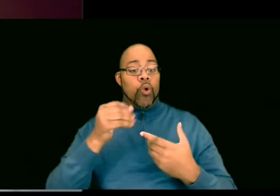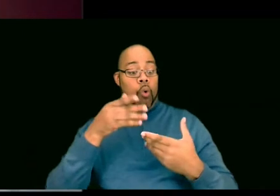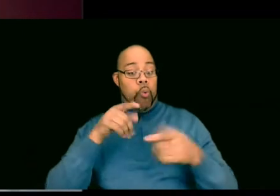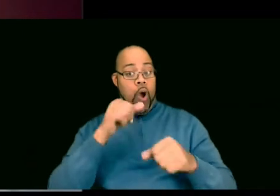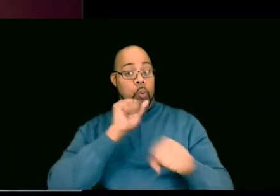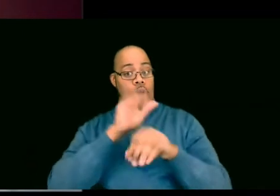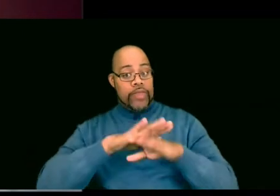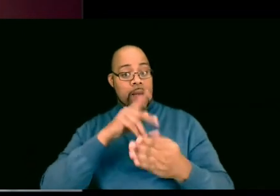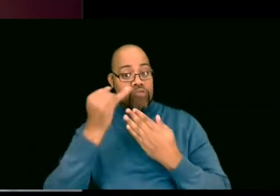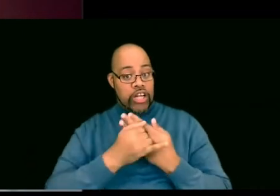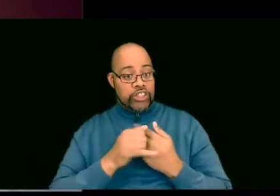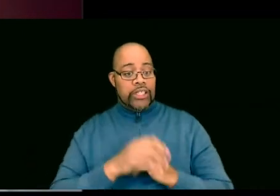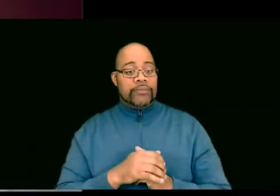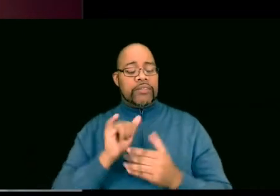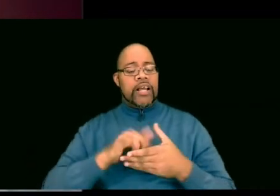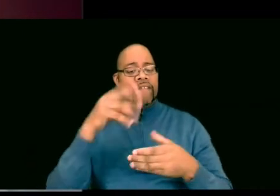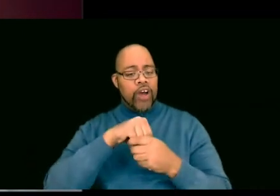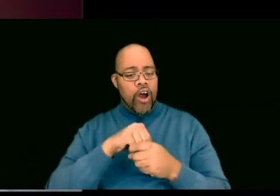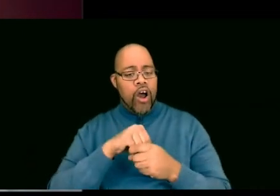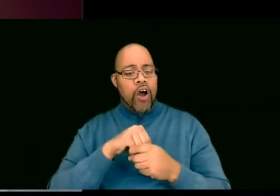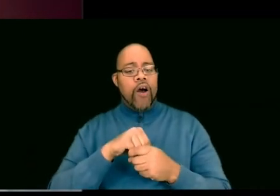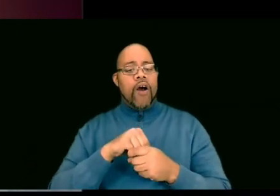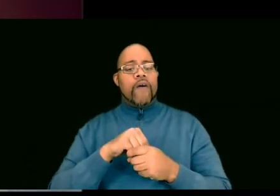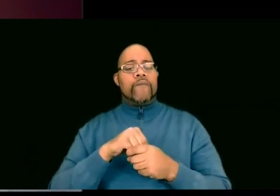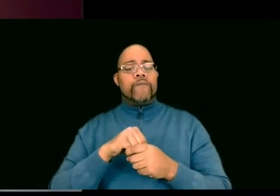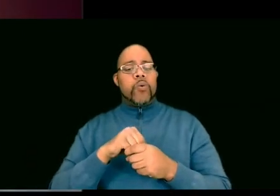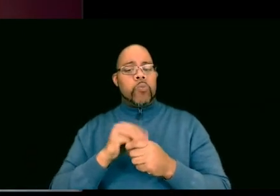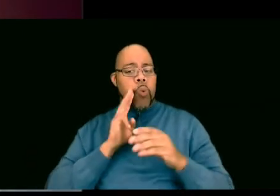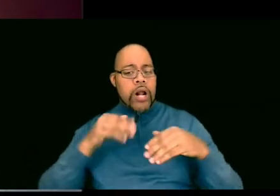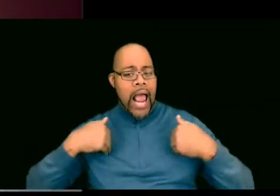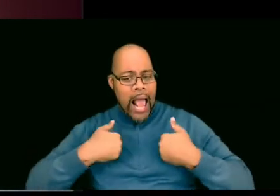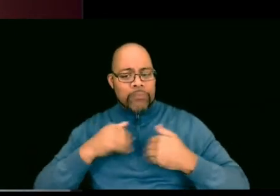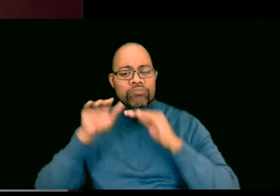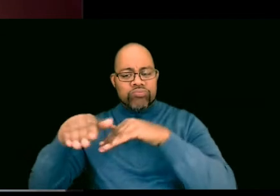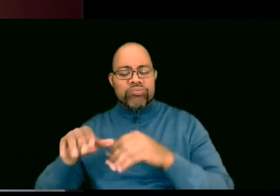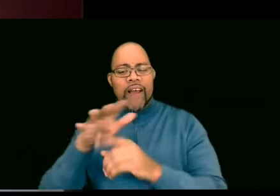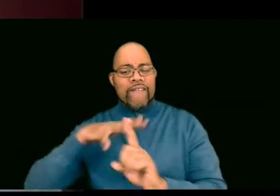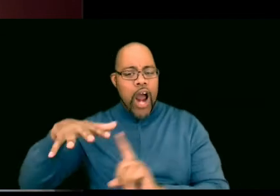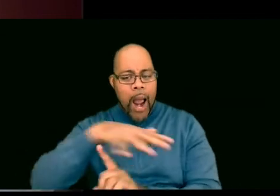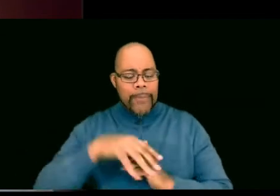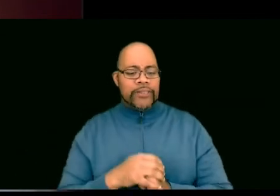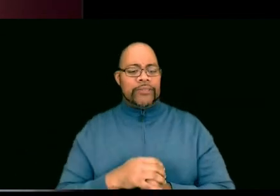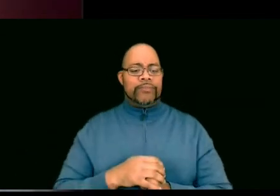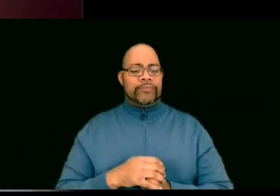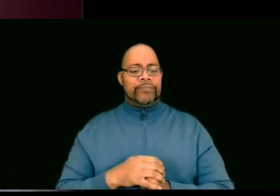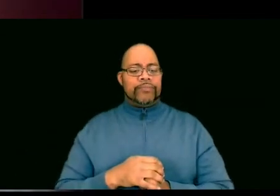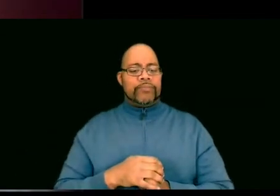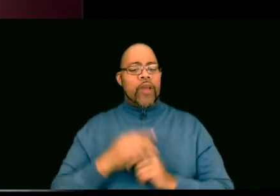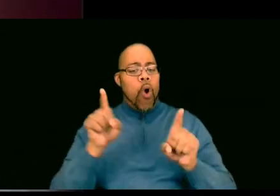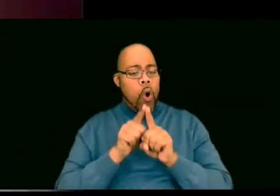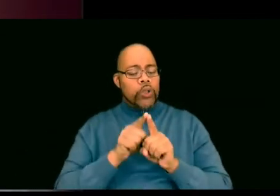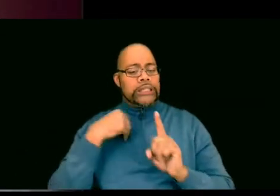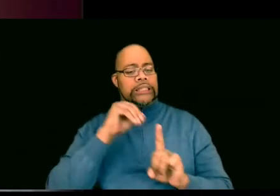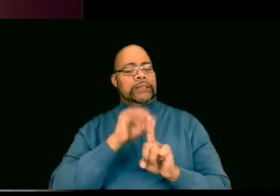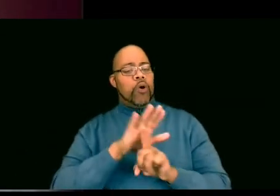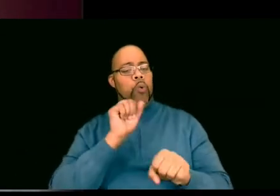so working on that project, which involved marine species, a marine environment, habitat, et cetera,